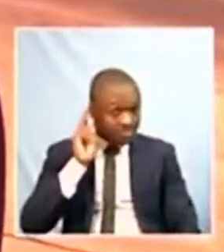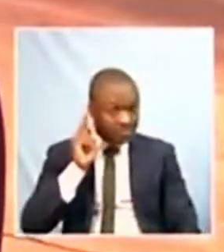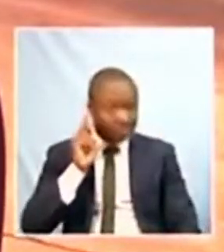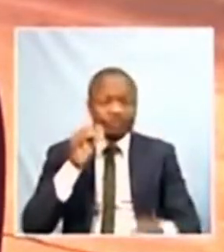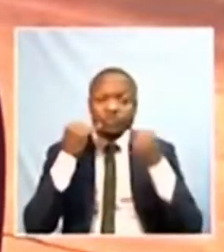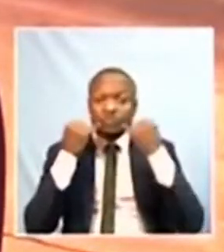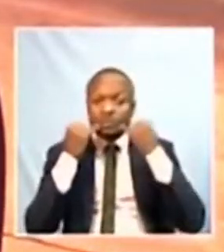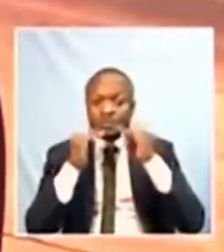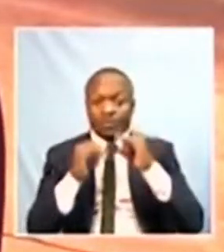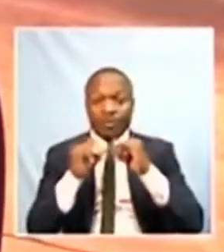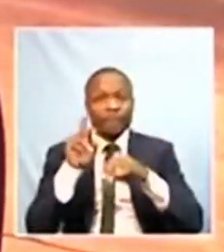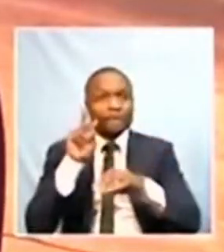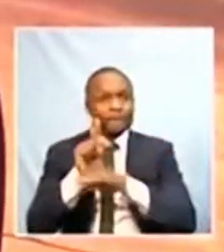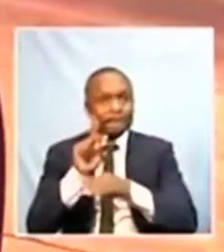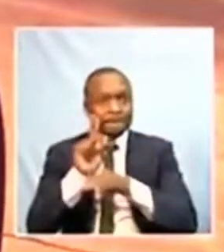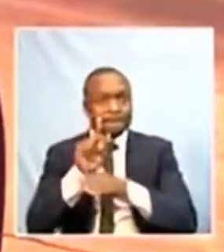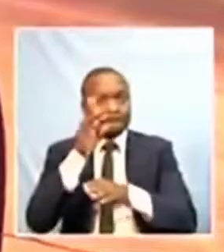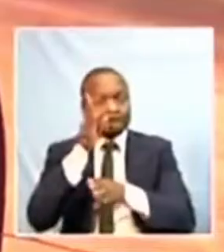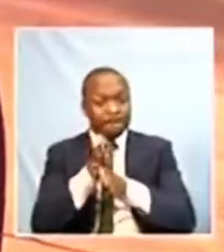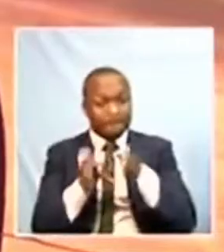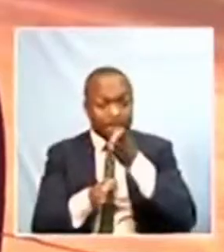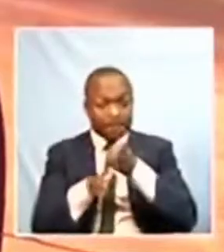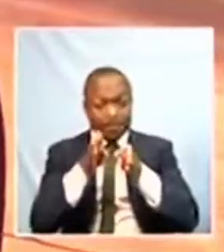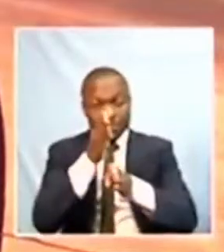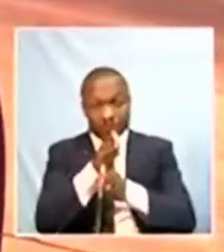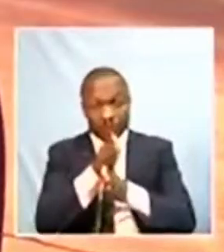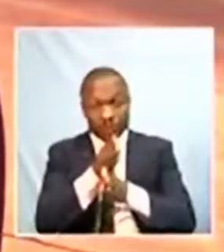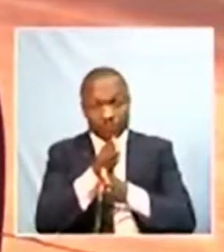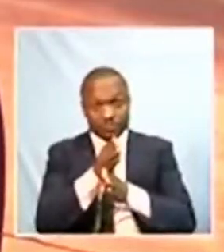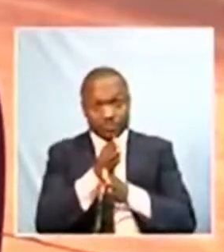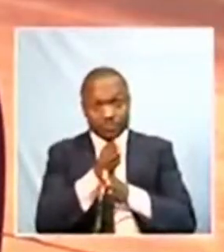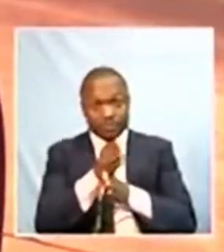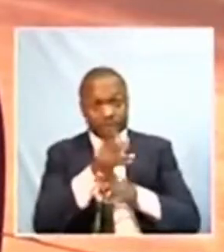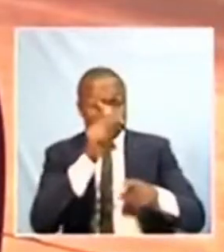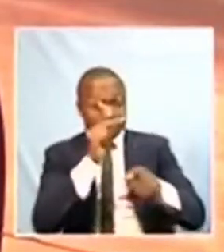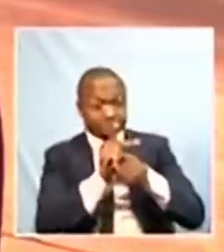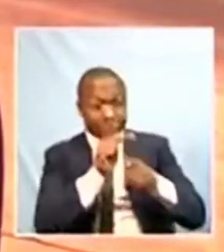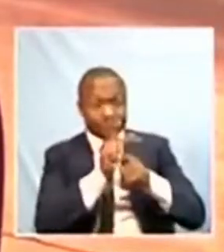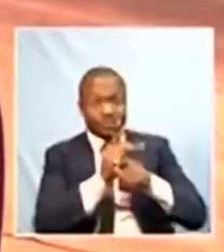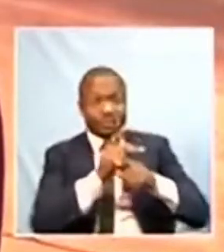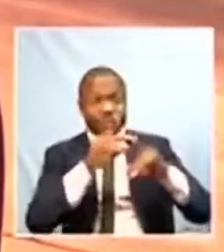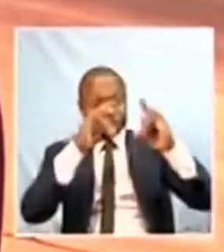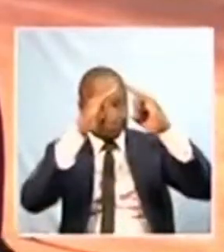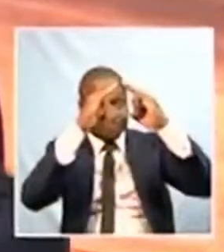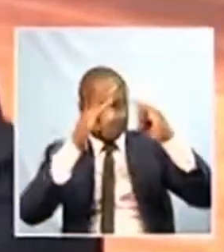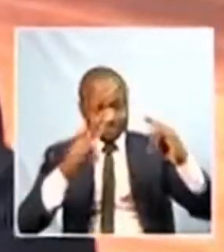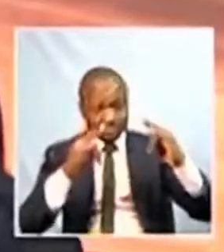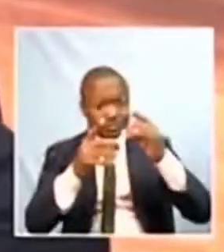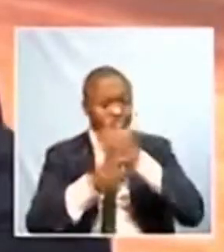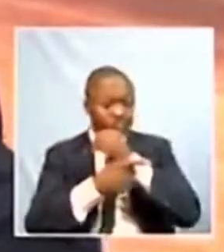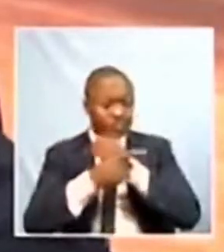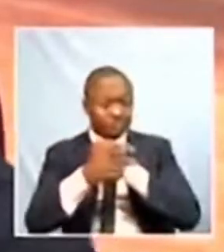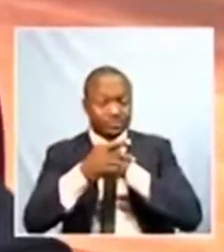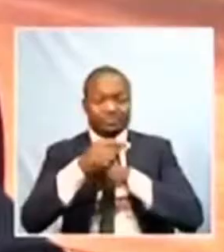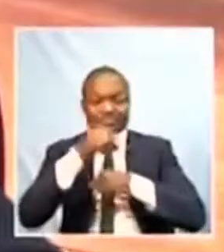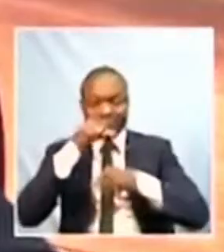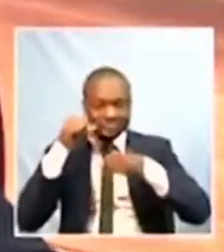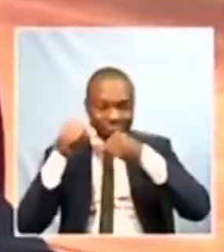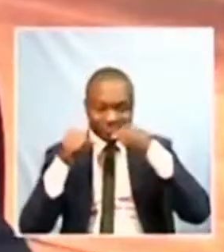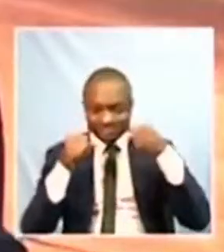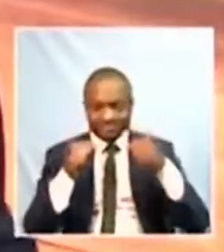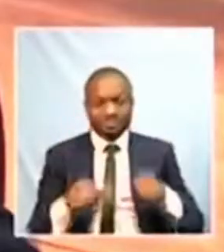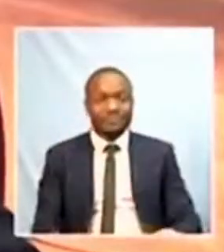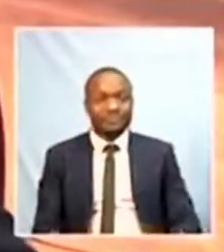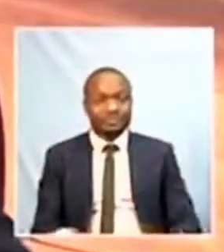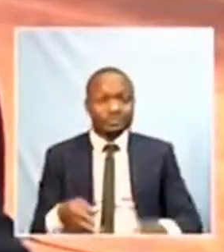the project for the construction of the storage shed under the Department of Agriculture.